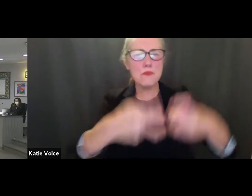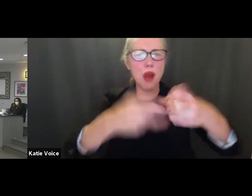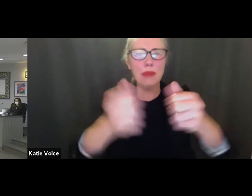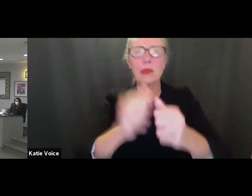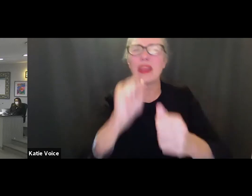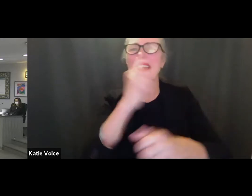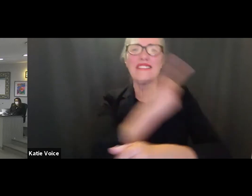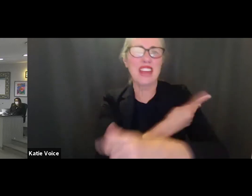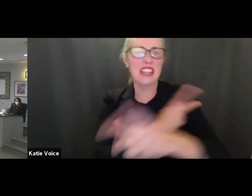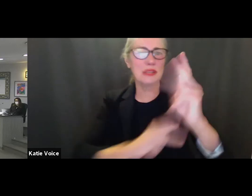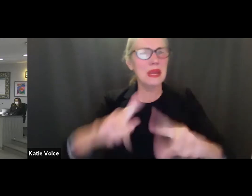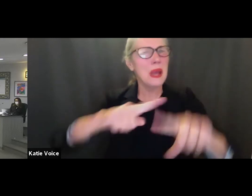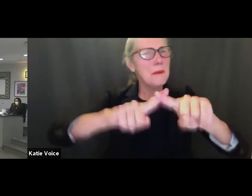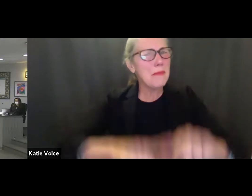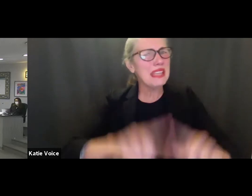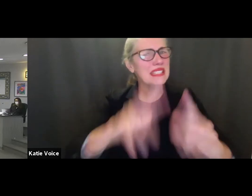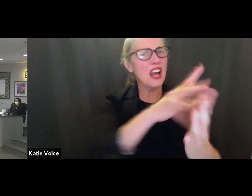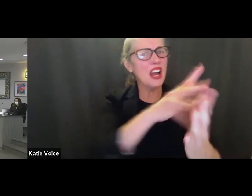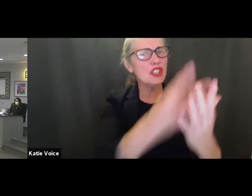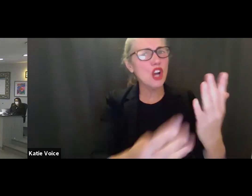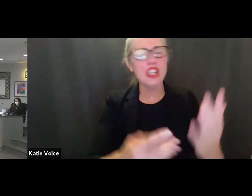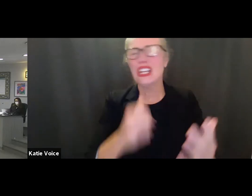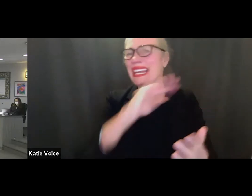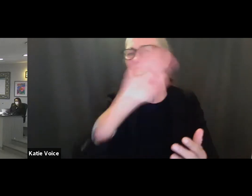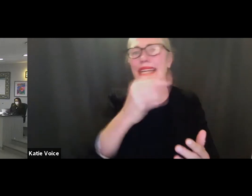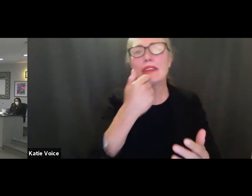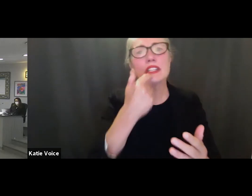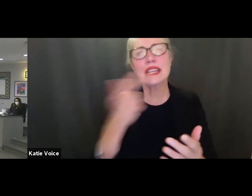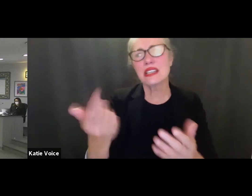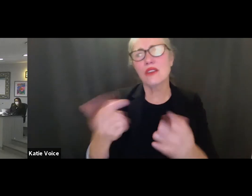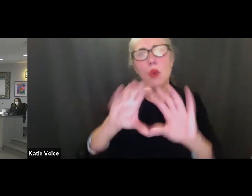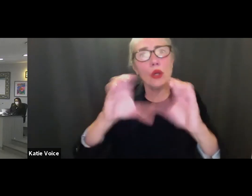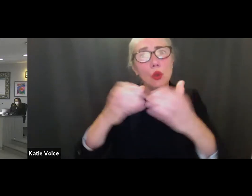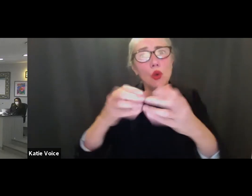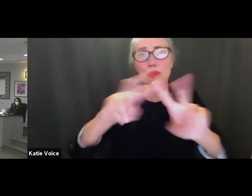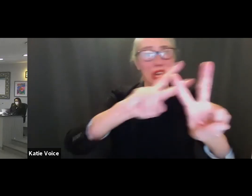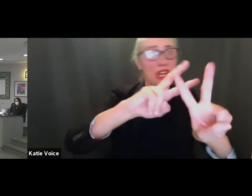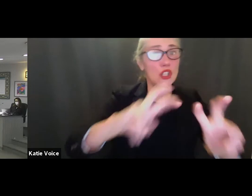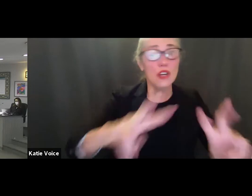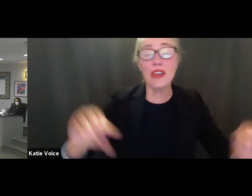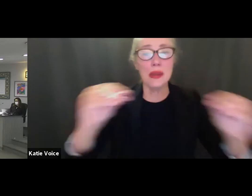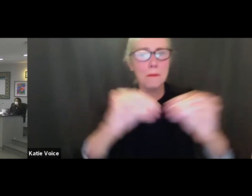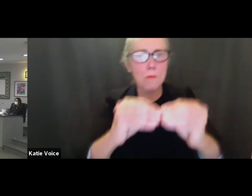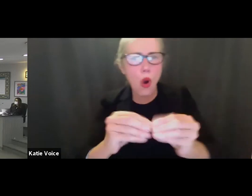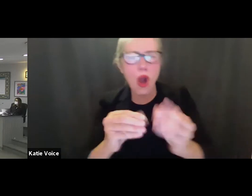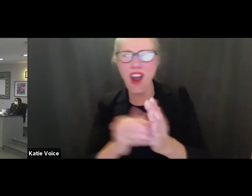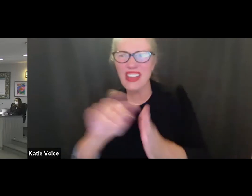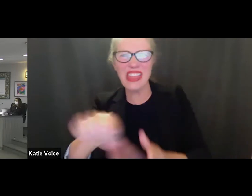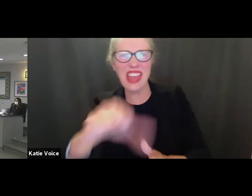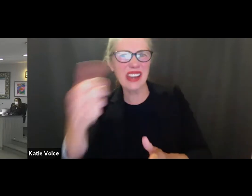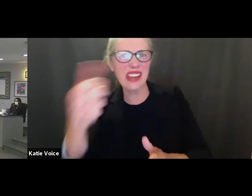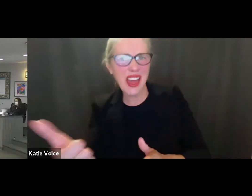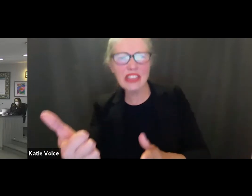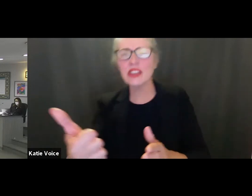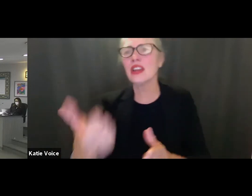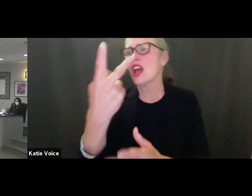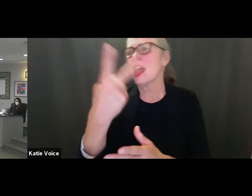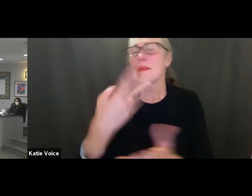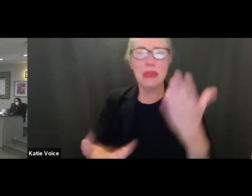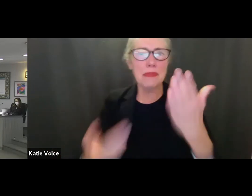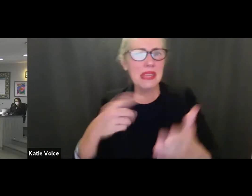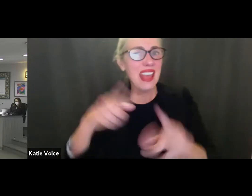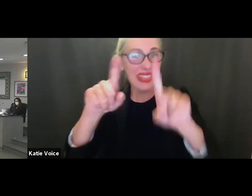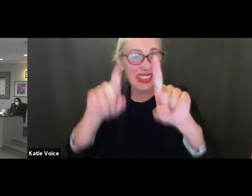whether one sample is being, or one group is being surveyed more systematically than the other. The fact that there's false positives with the